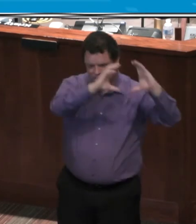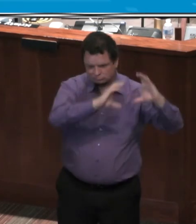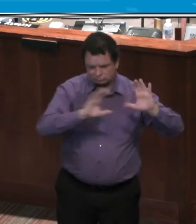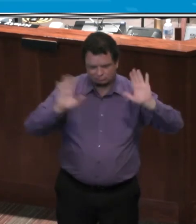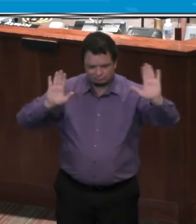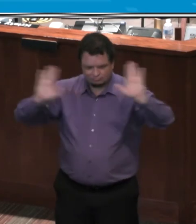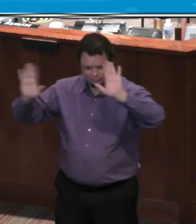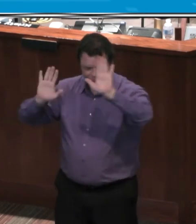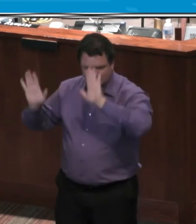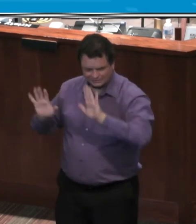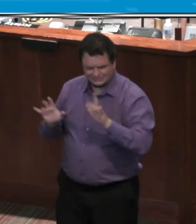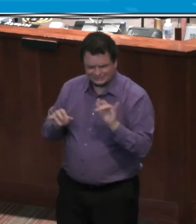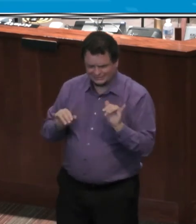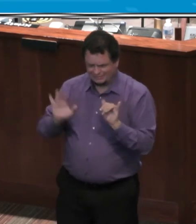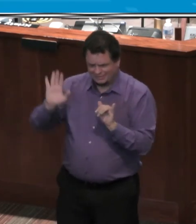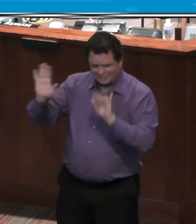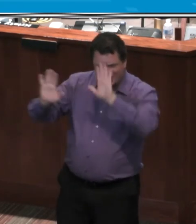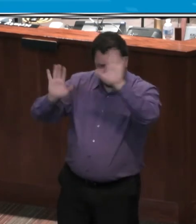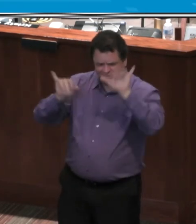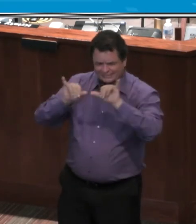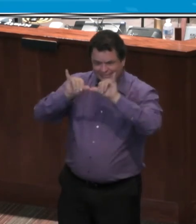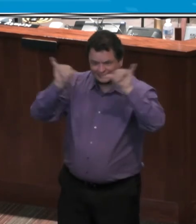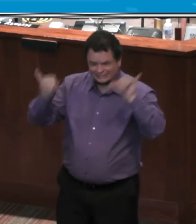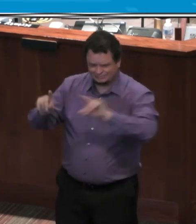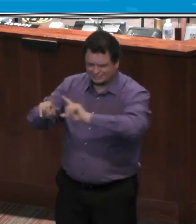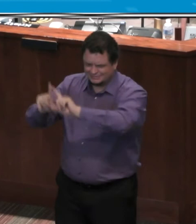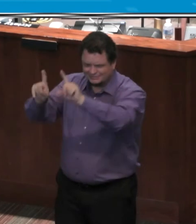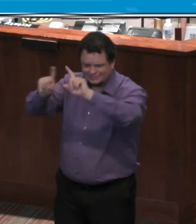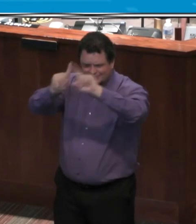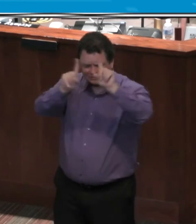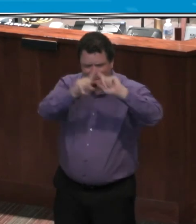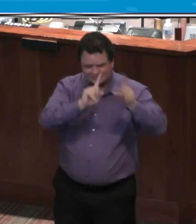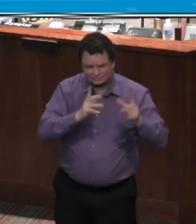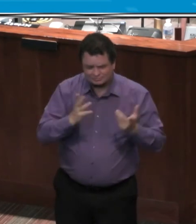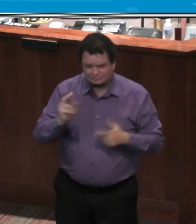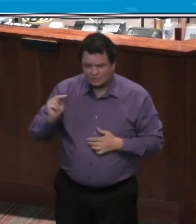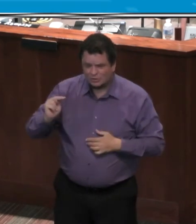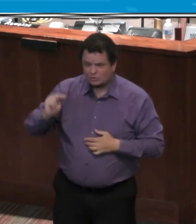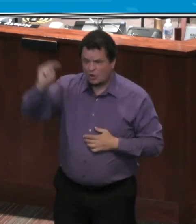they're looking at their census and they're giving us their